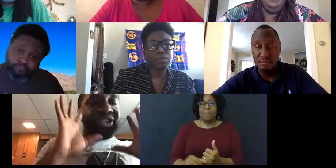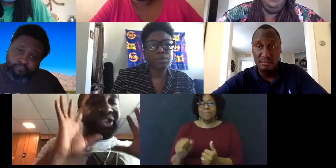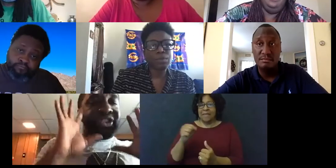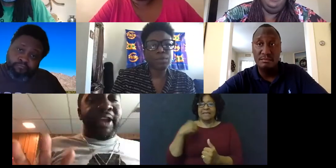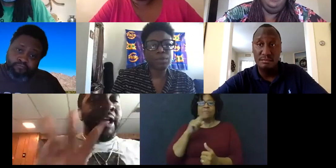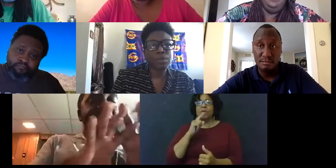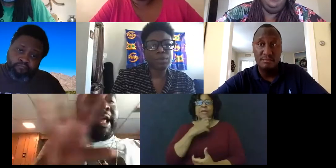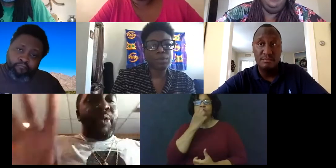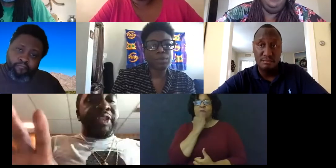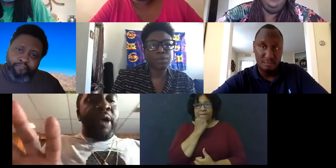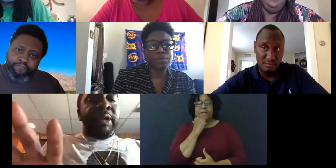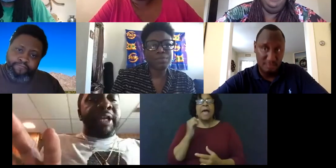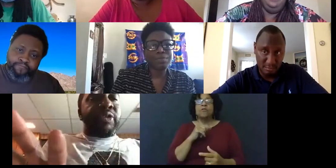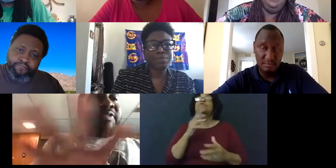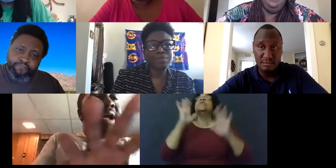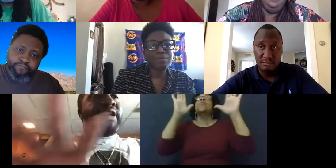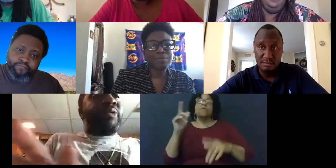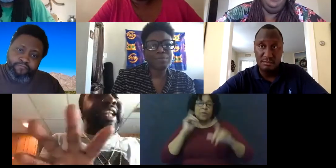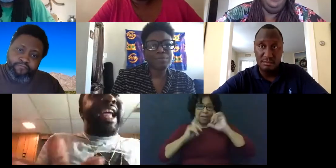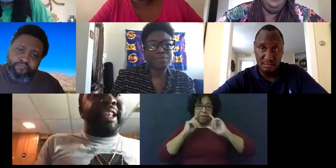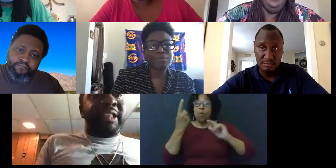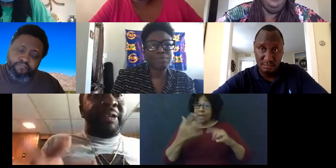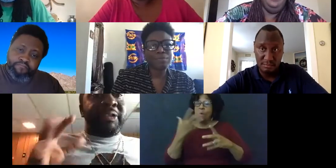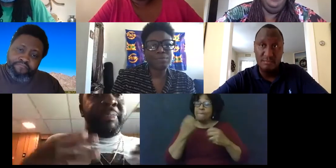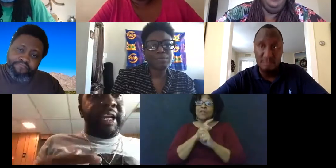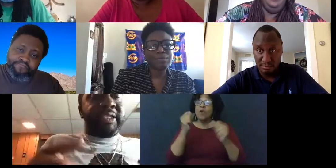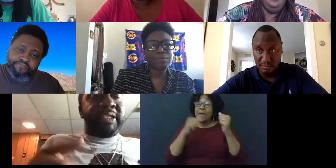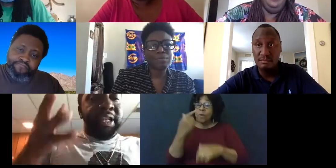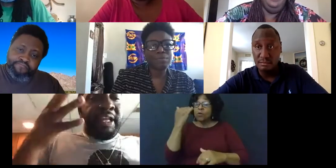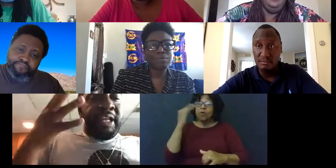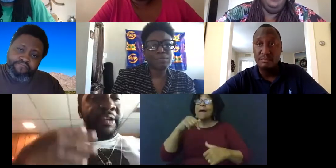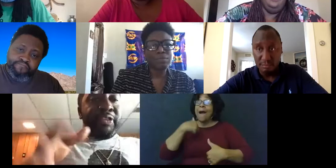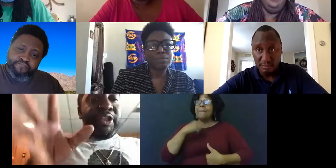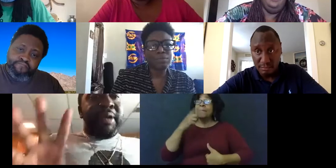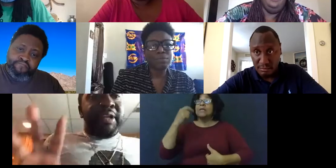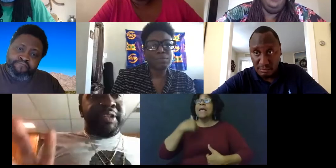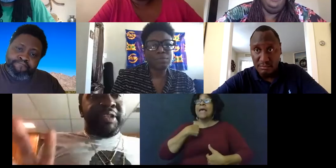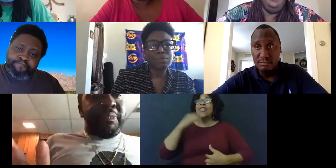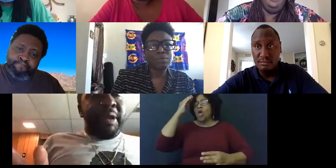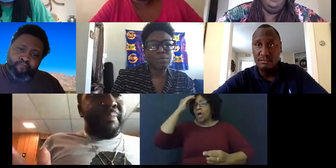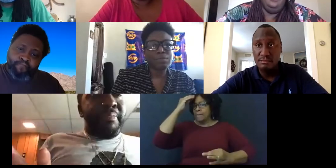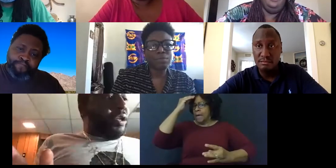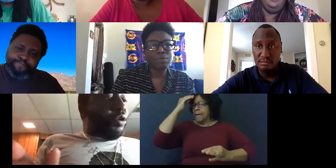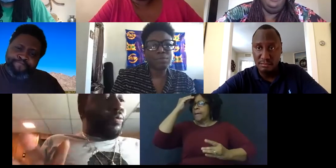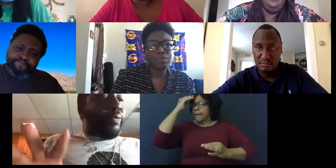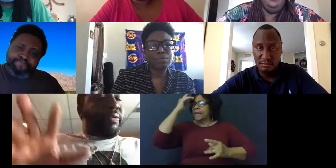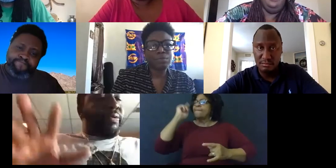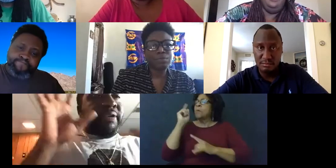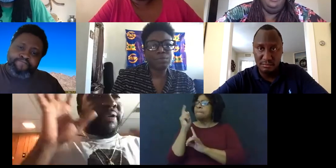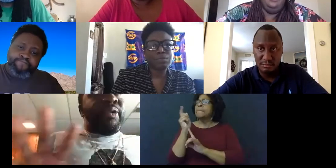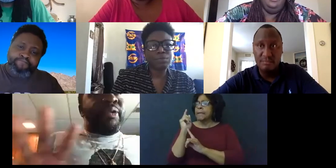I'm just so great to hear. And one thing I want to make sure everybody know that because I thought about this a minute, you know,